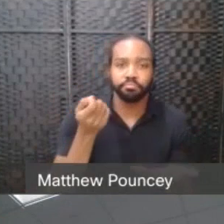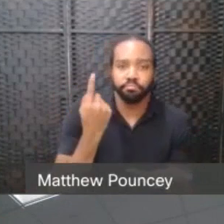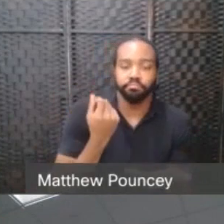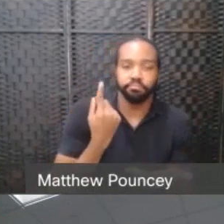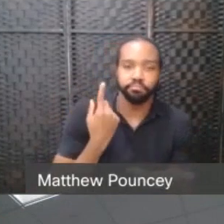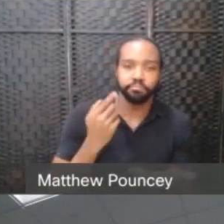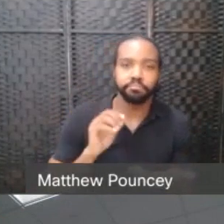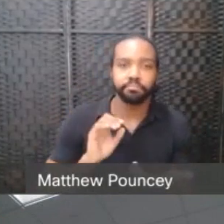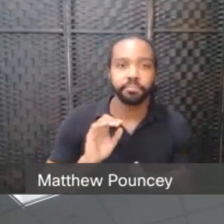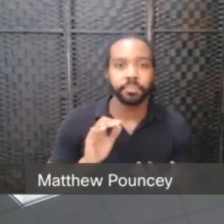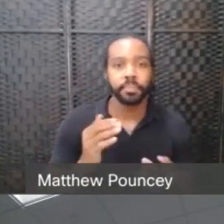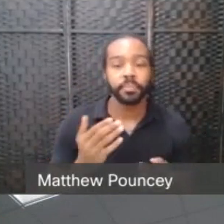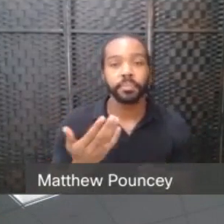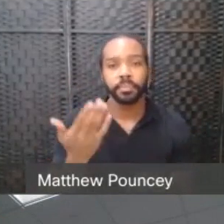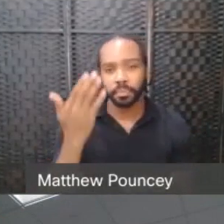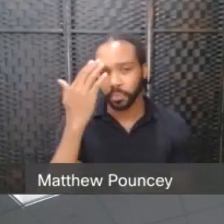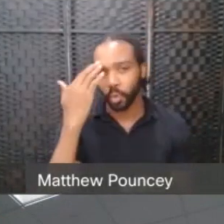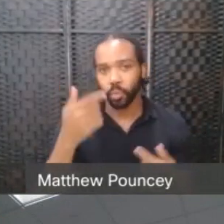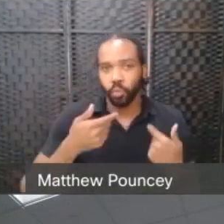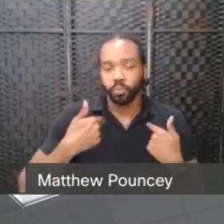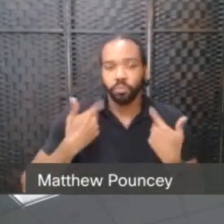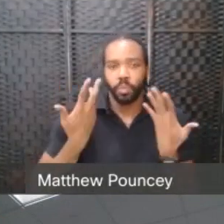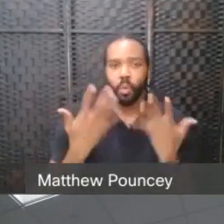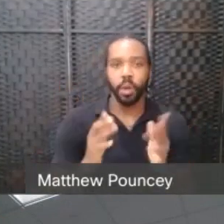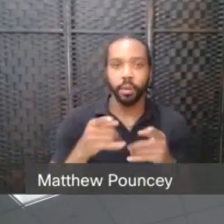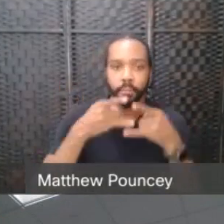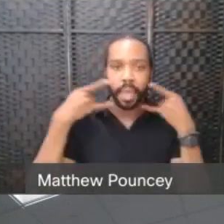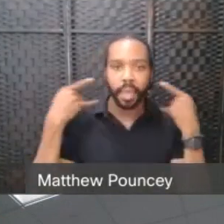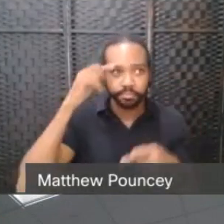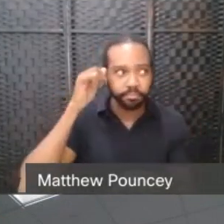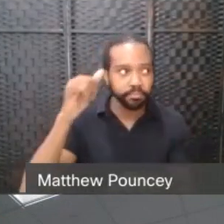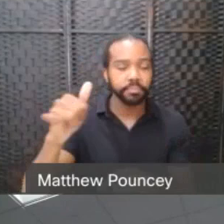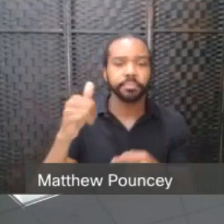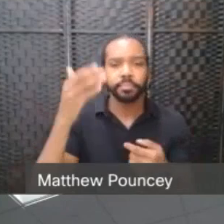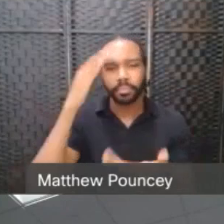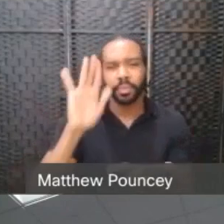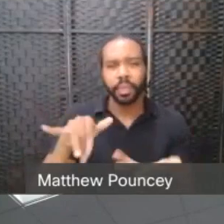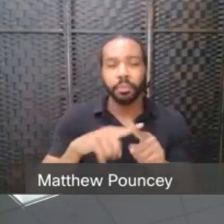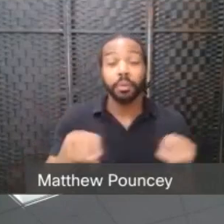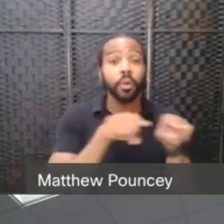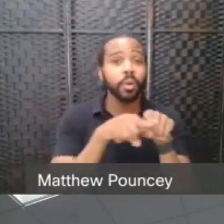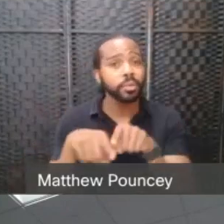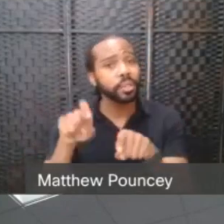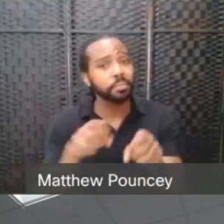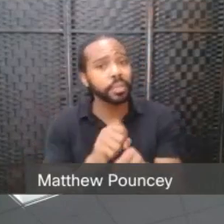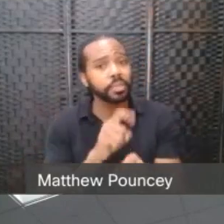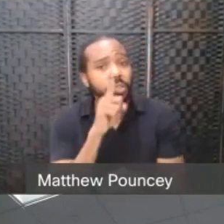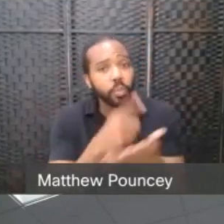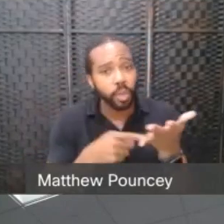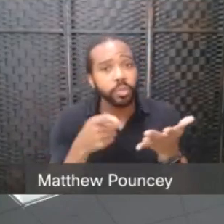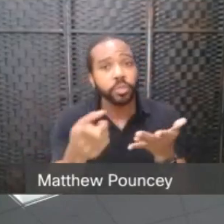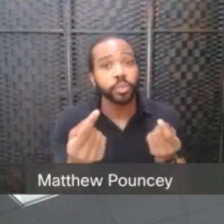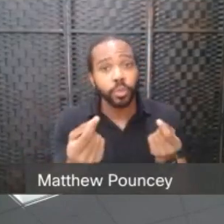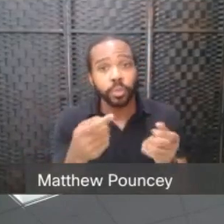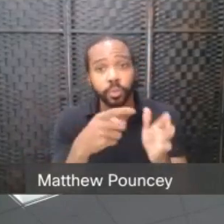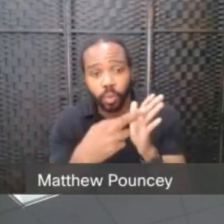understand that we don't want these masks to be forever, but we also need to make sure that what we do is evidence-based